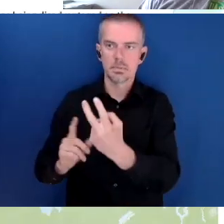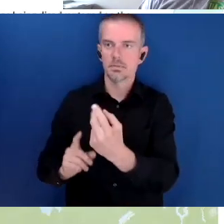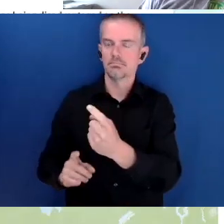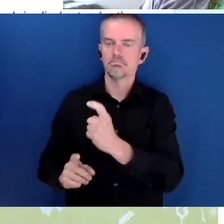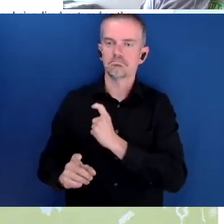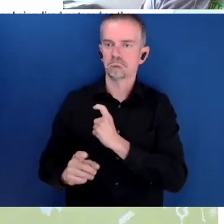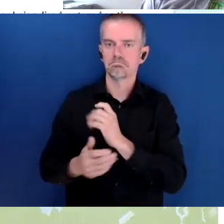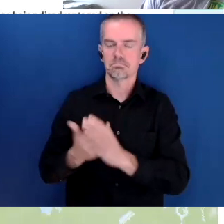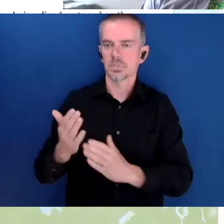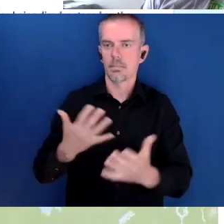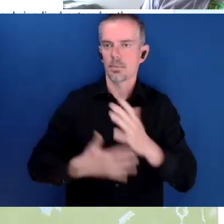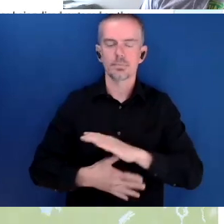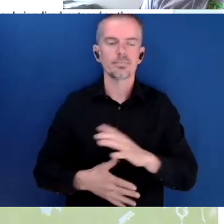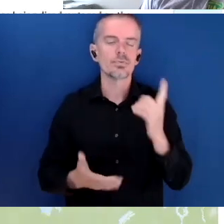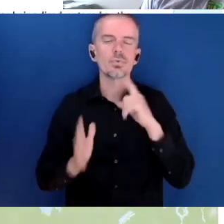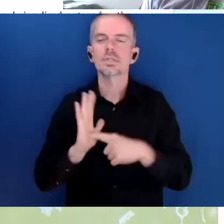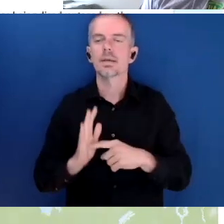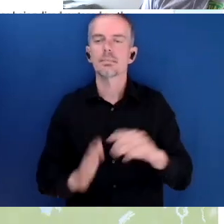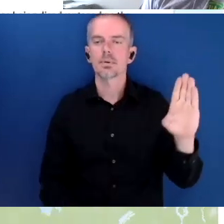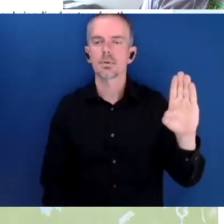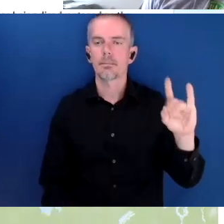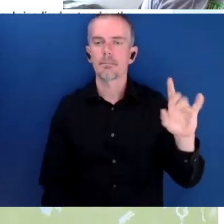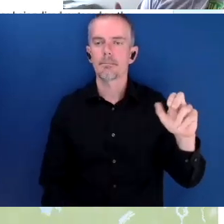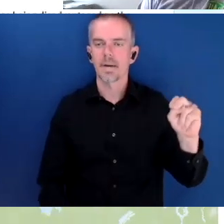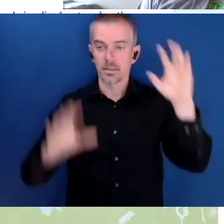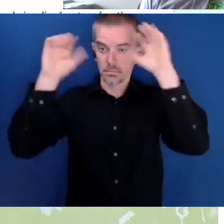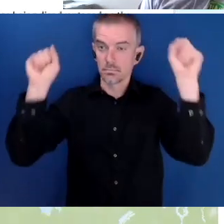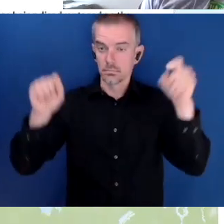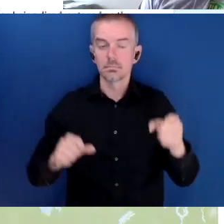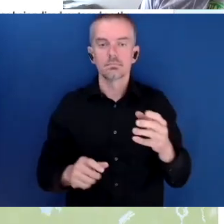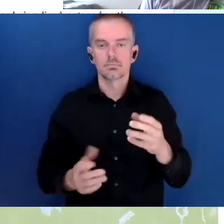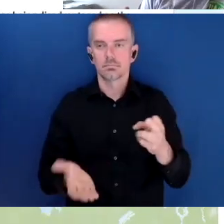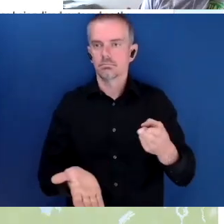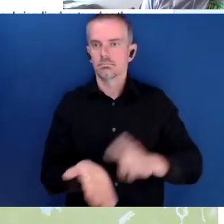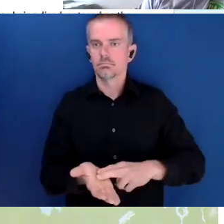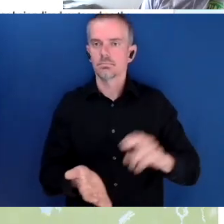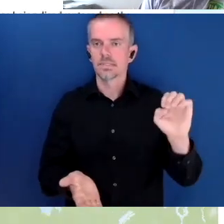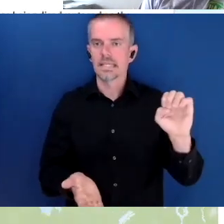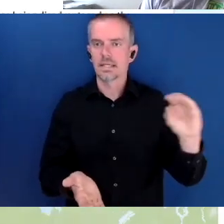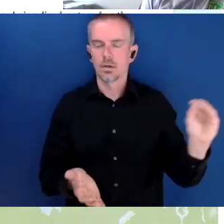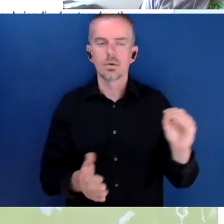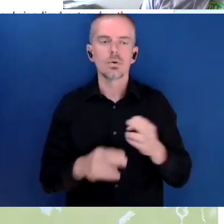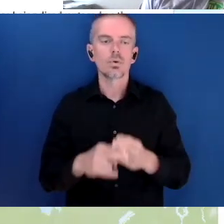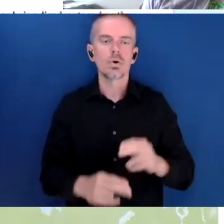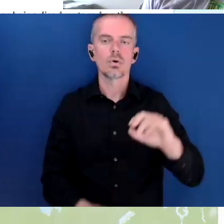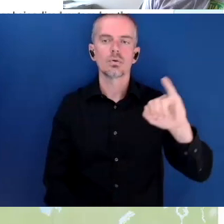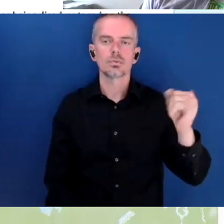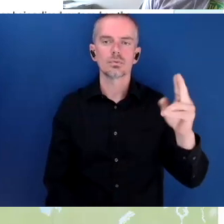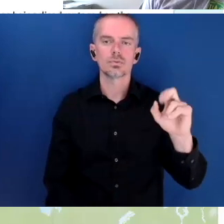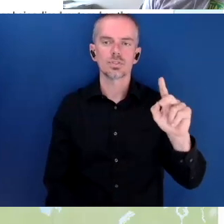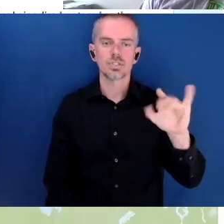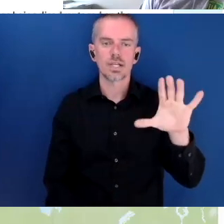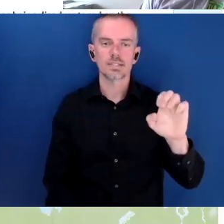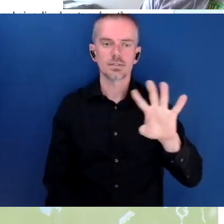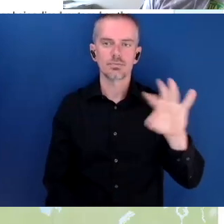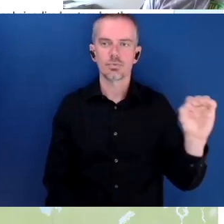an executive order that the Biden administration signed that we call the Justice 40 initiative. And this